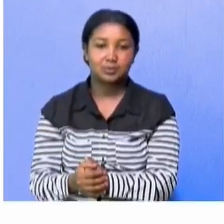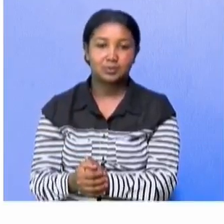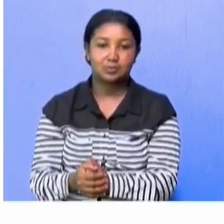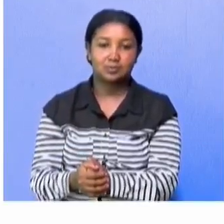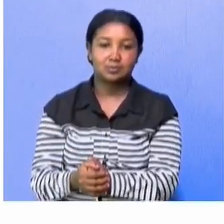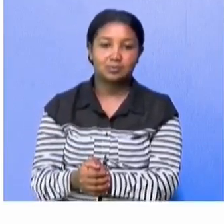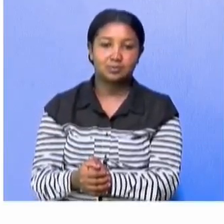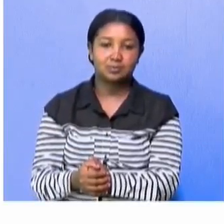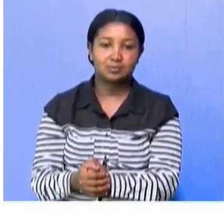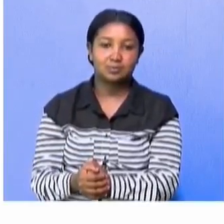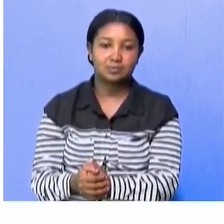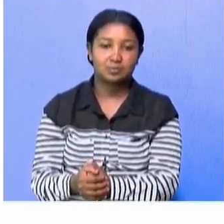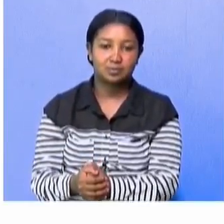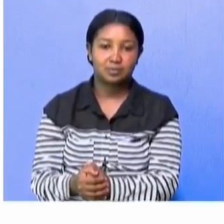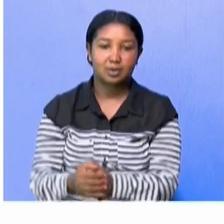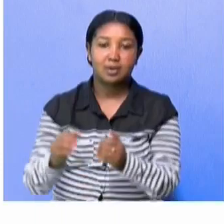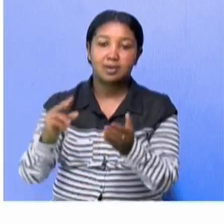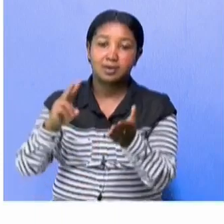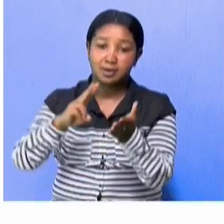read